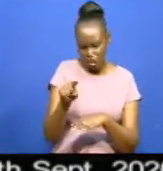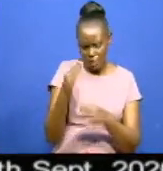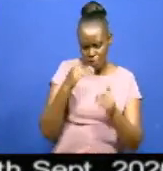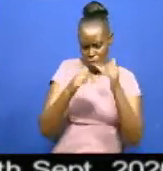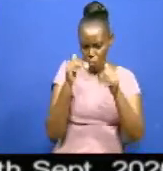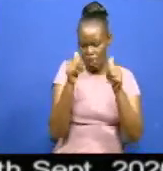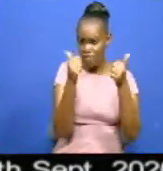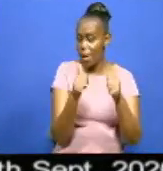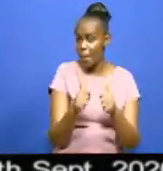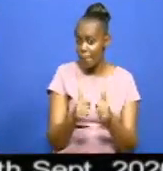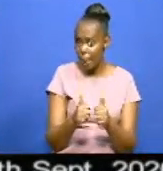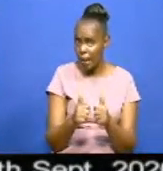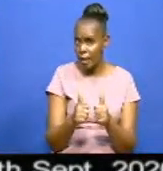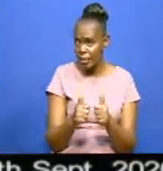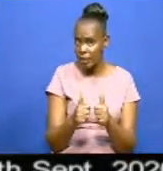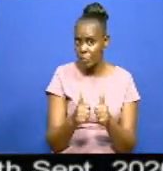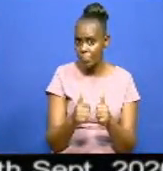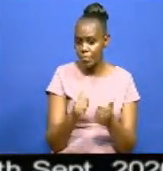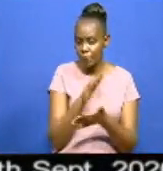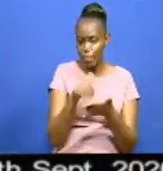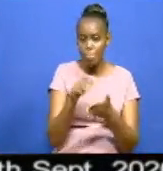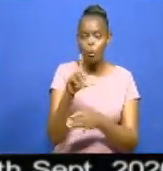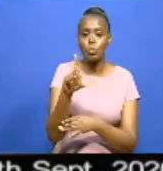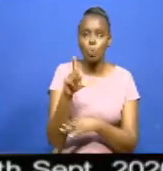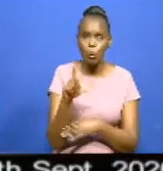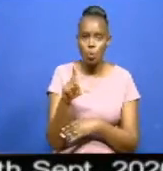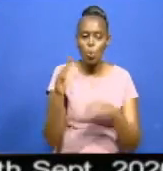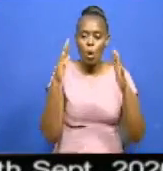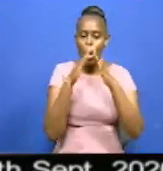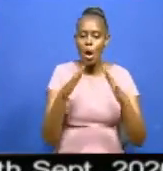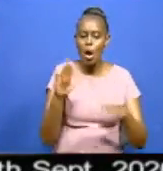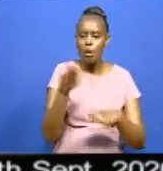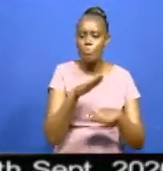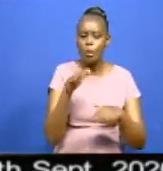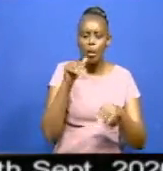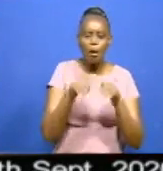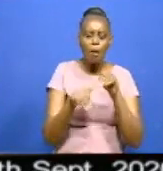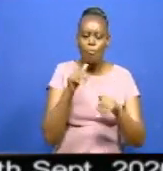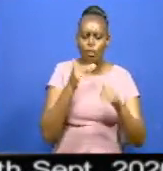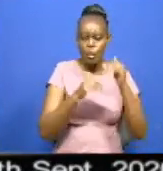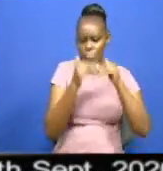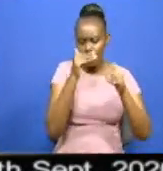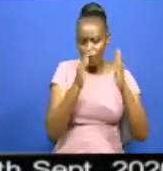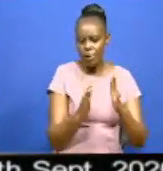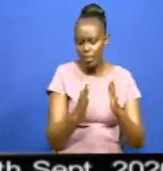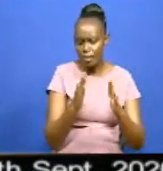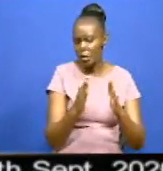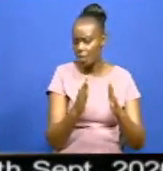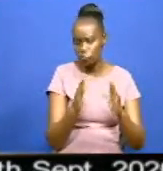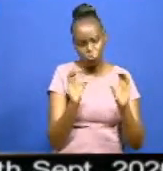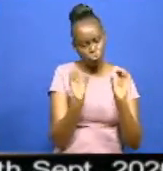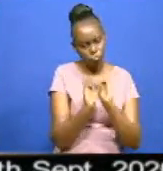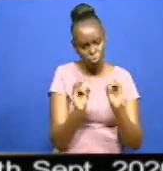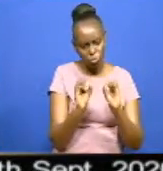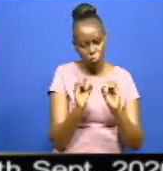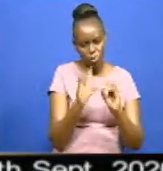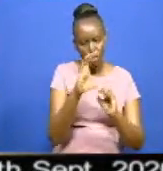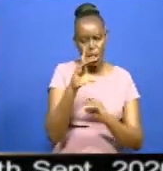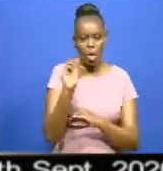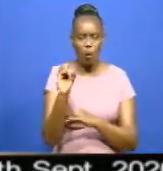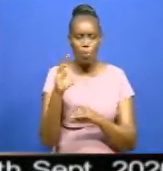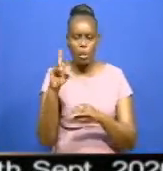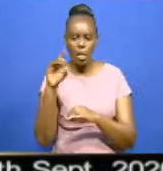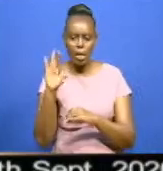qualified in terms of the law, this House voted that professor out of being the CEO of CDF.